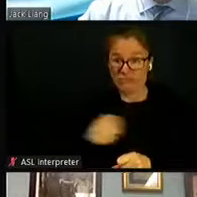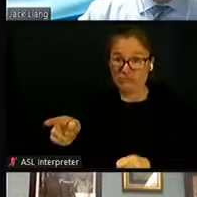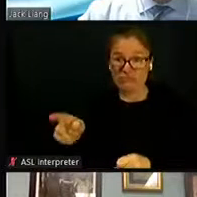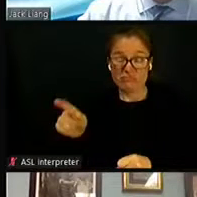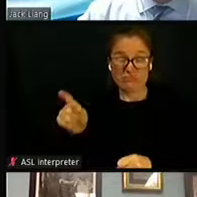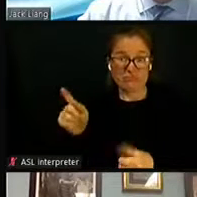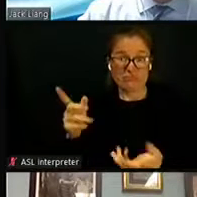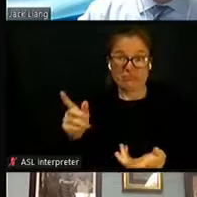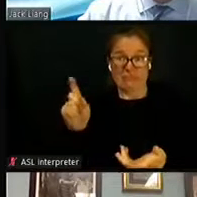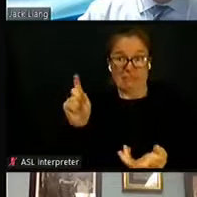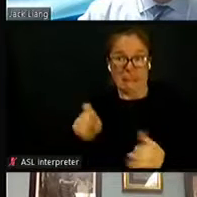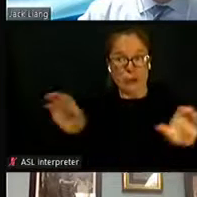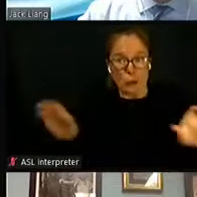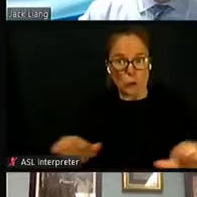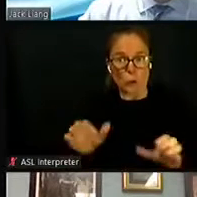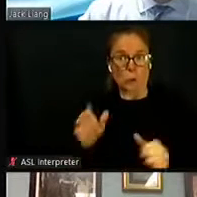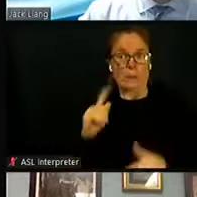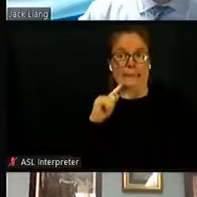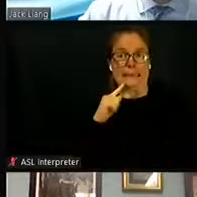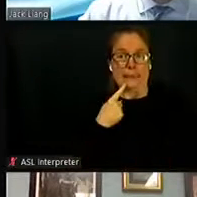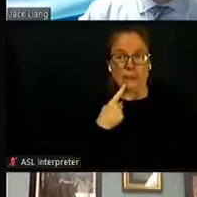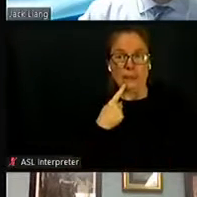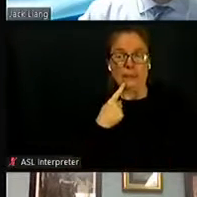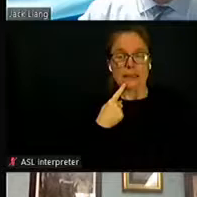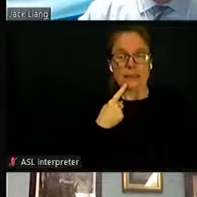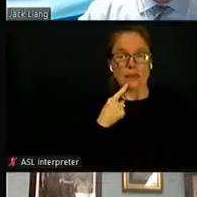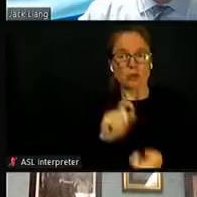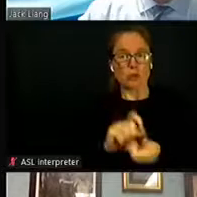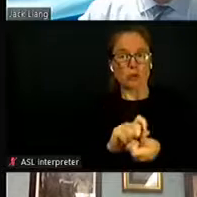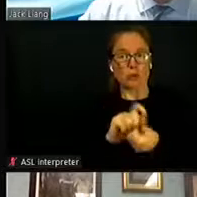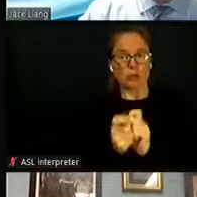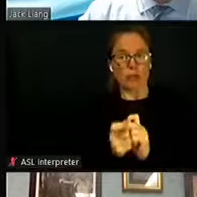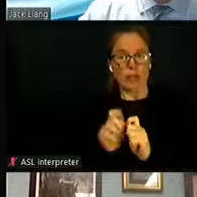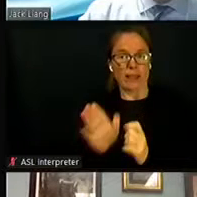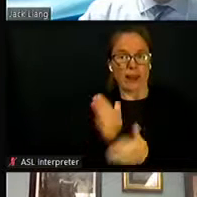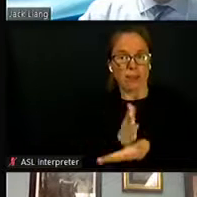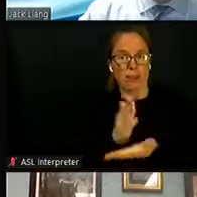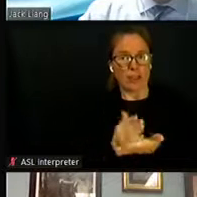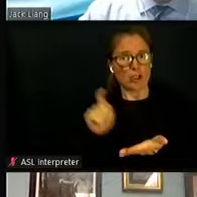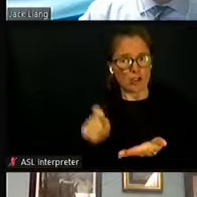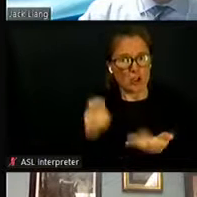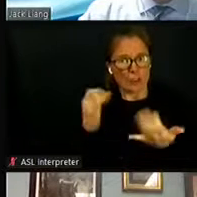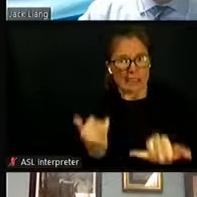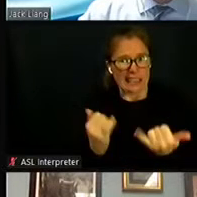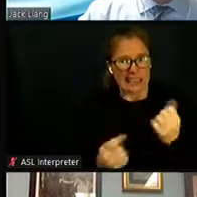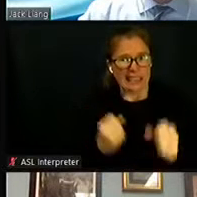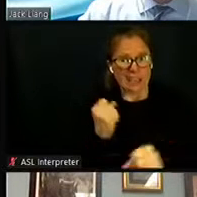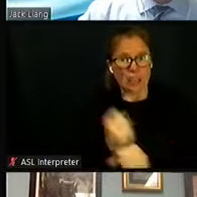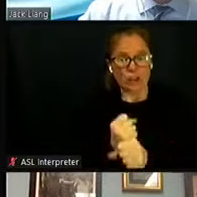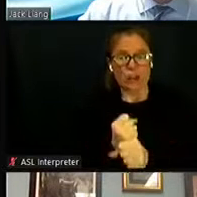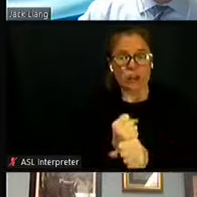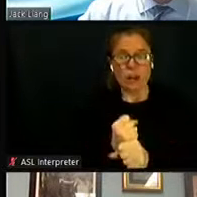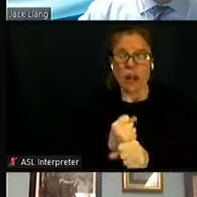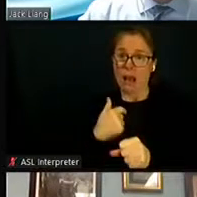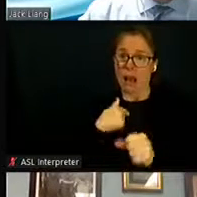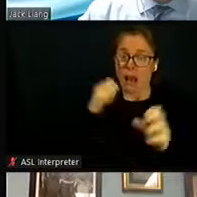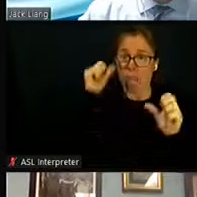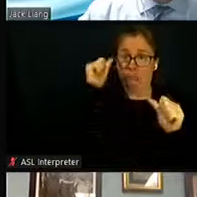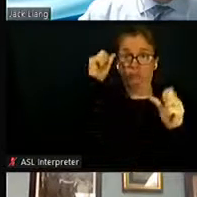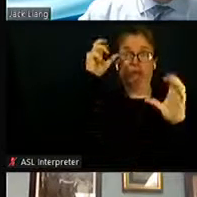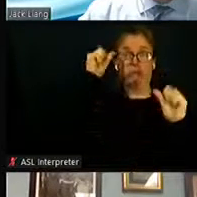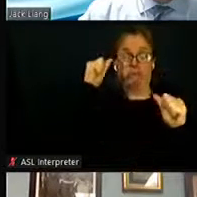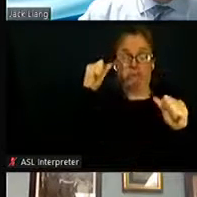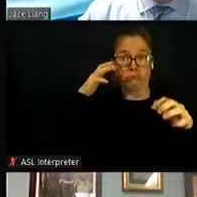some pretty serious action to change their budgets, it would be this year. And I've been pretty amazed by how